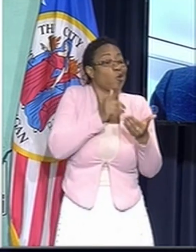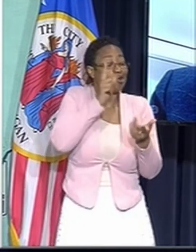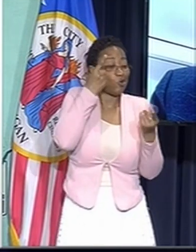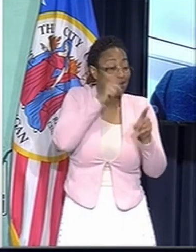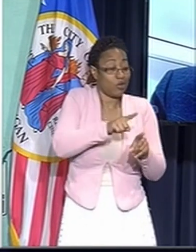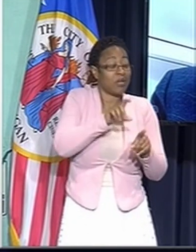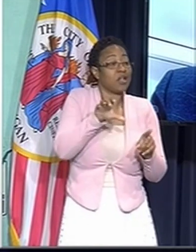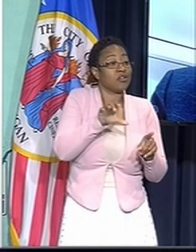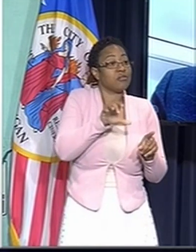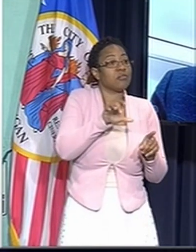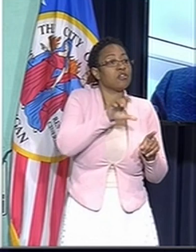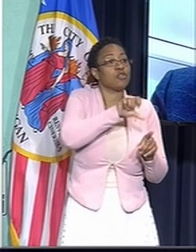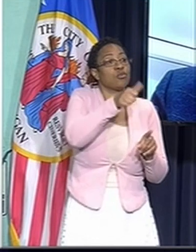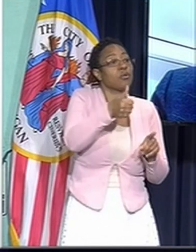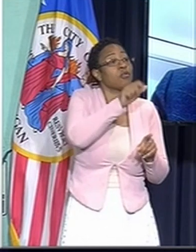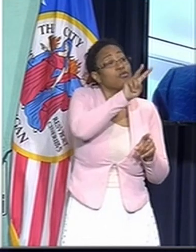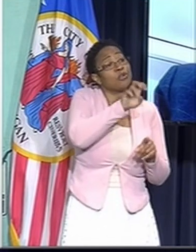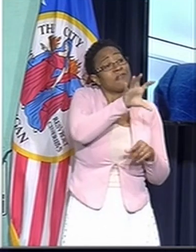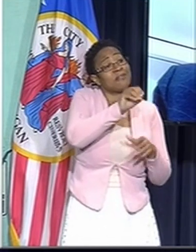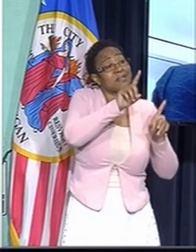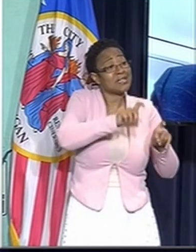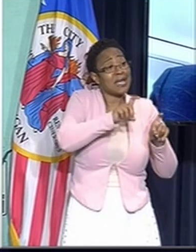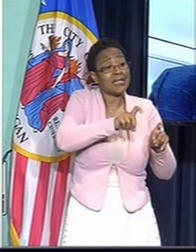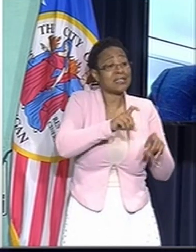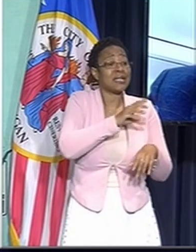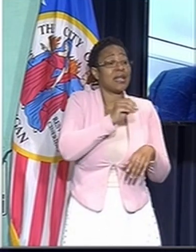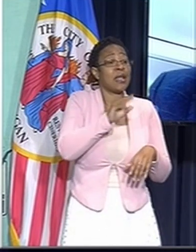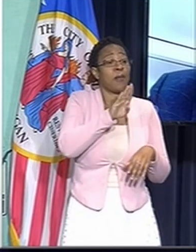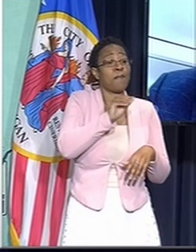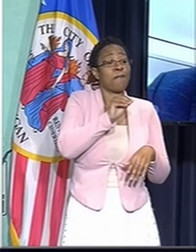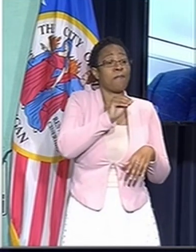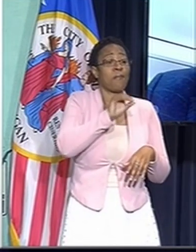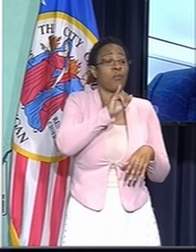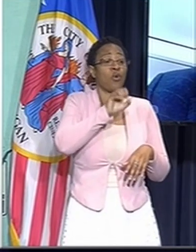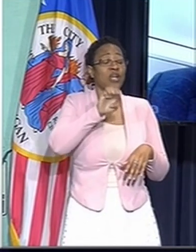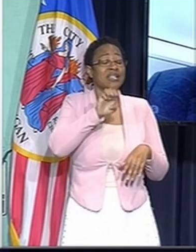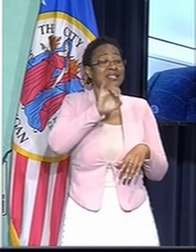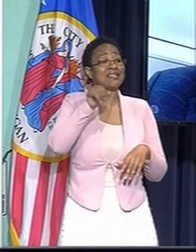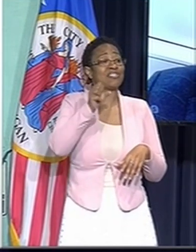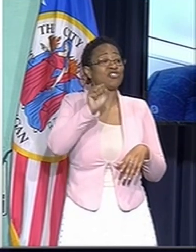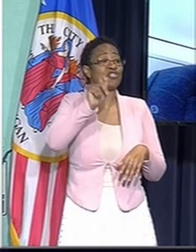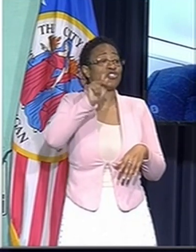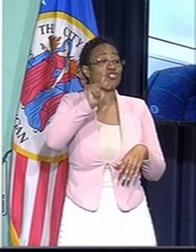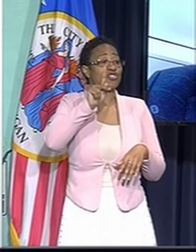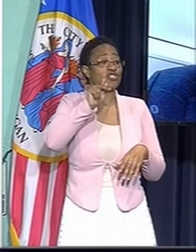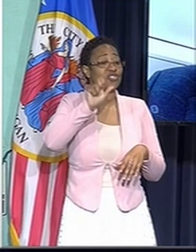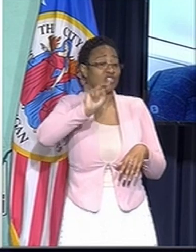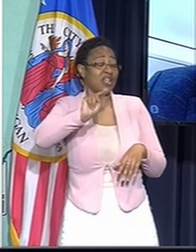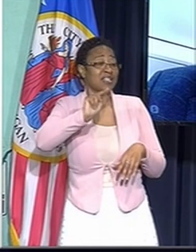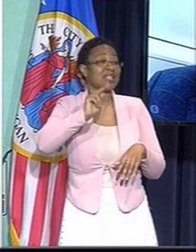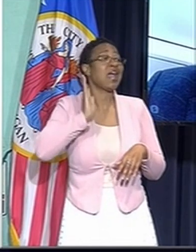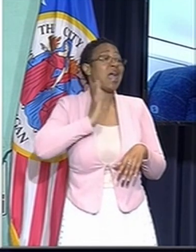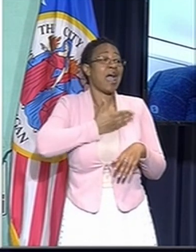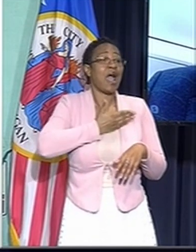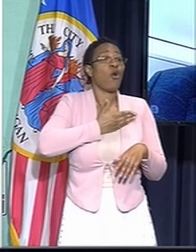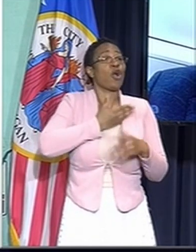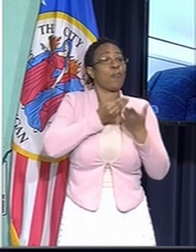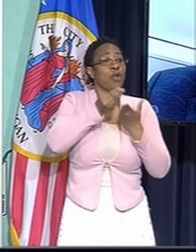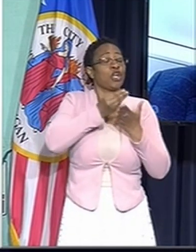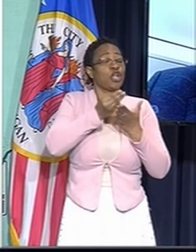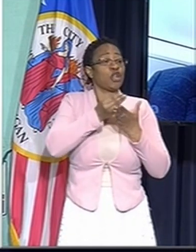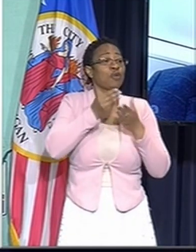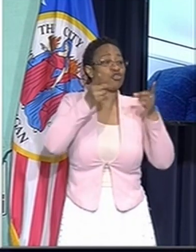do another 250 tests. And Boise Jackson, our procurement director, has been phenomenal. So Dr. Roberto